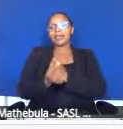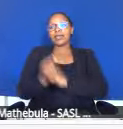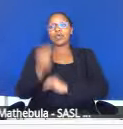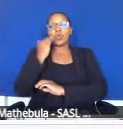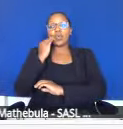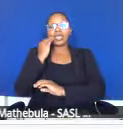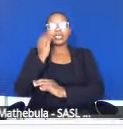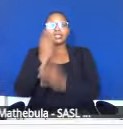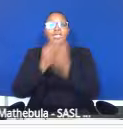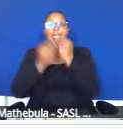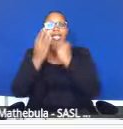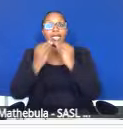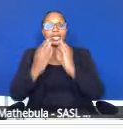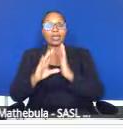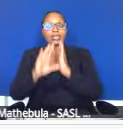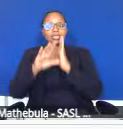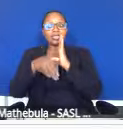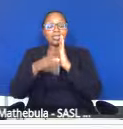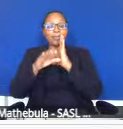disabilities.